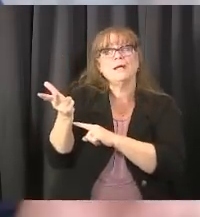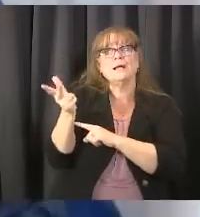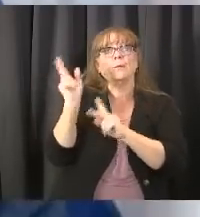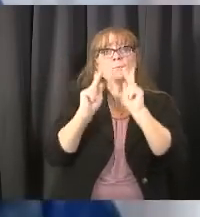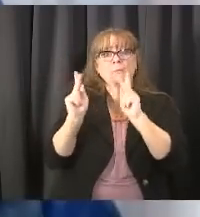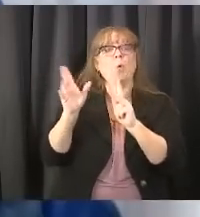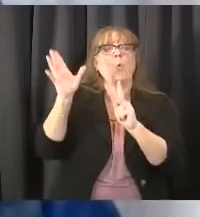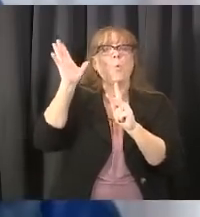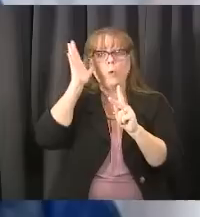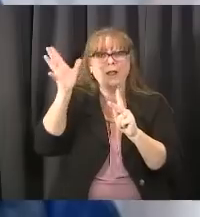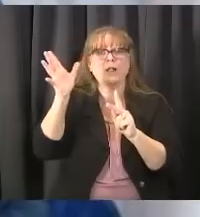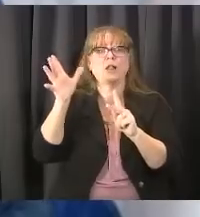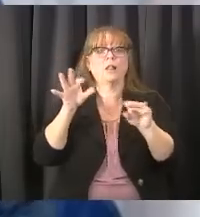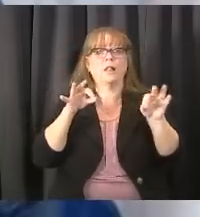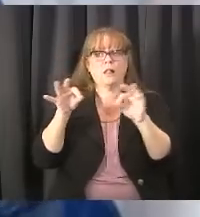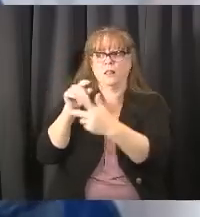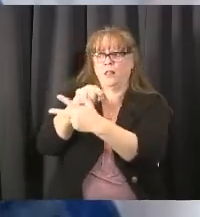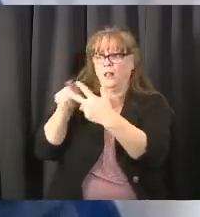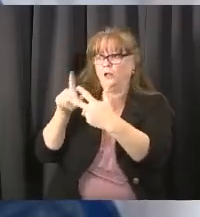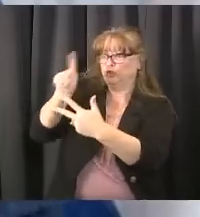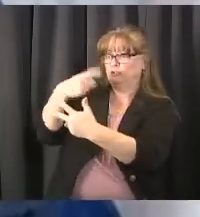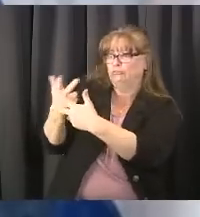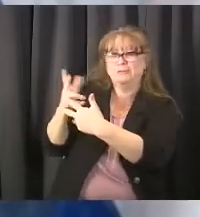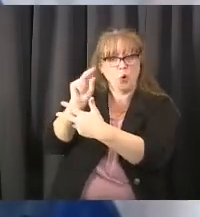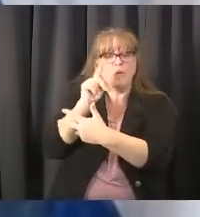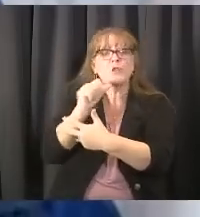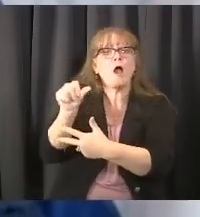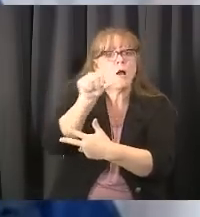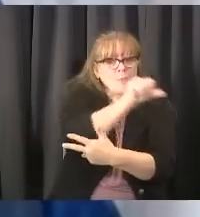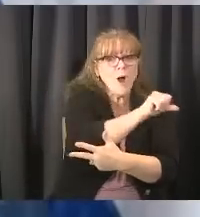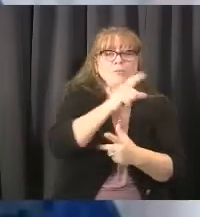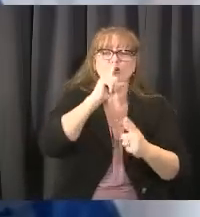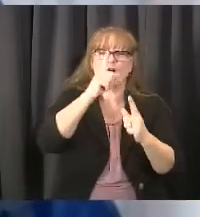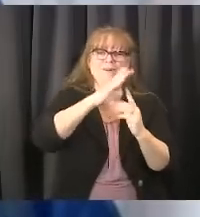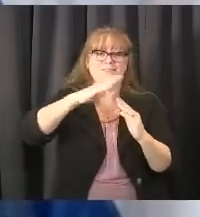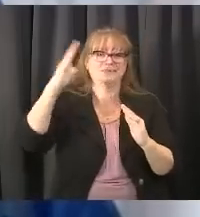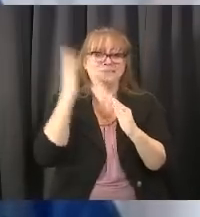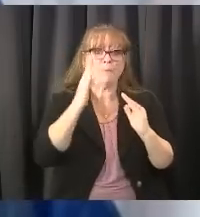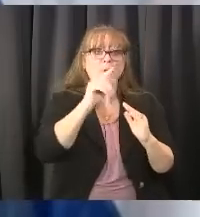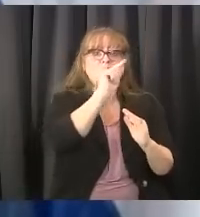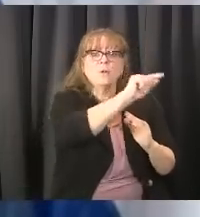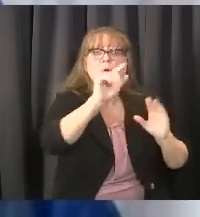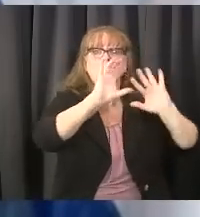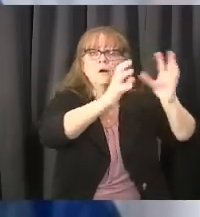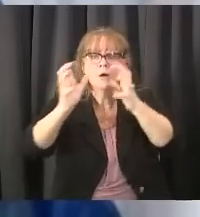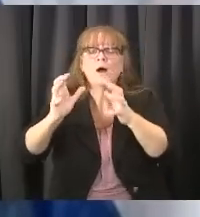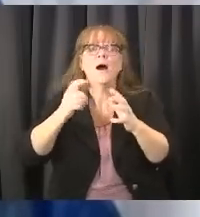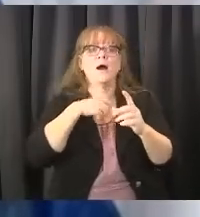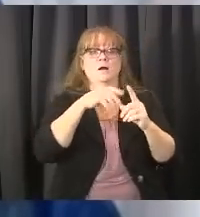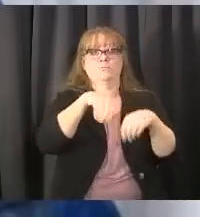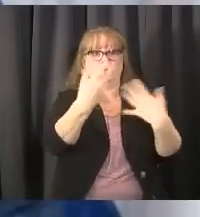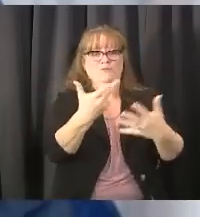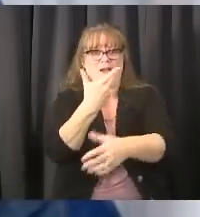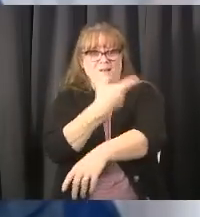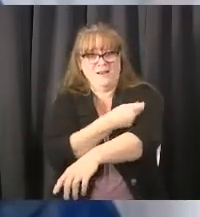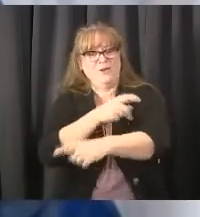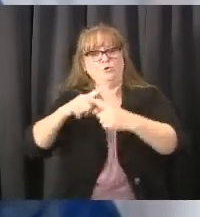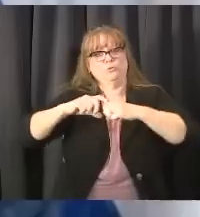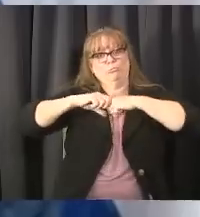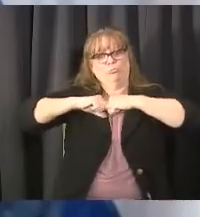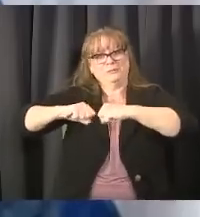distribution and starting that protection clock. Now, call it starting the protection clock because that's what the first vaccination does.